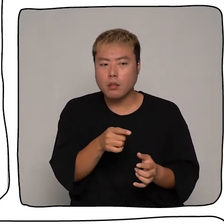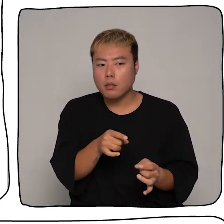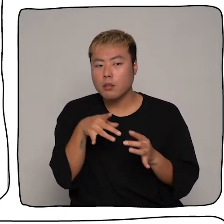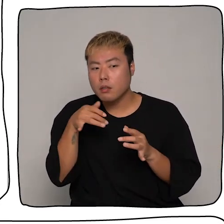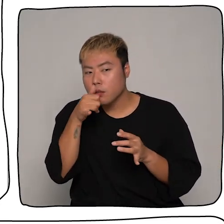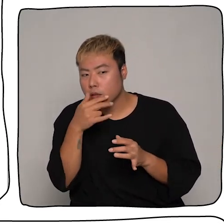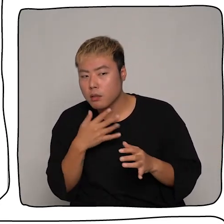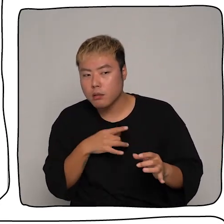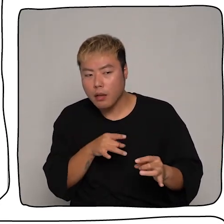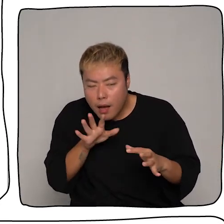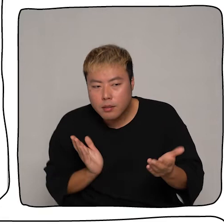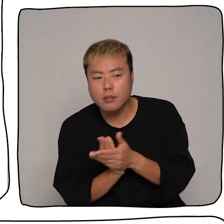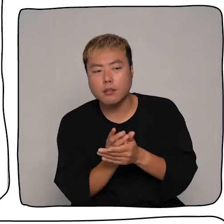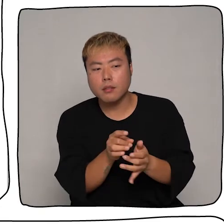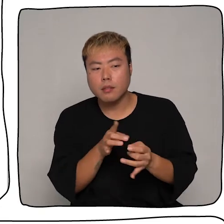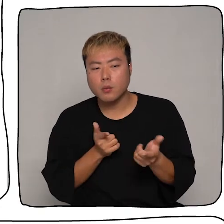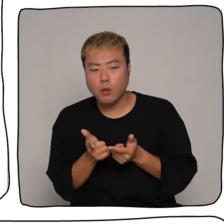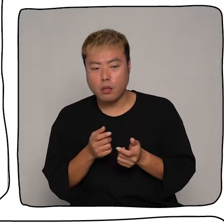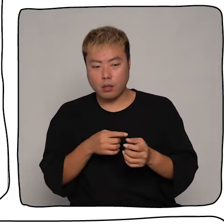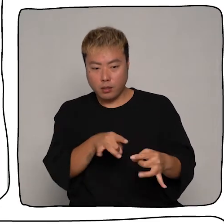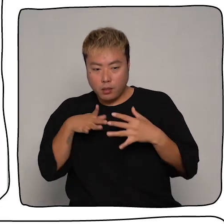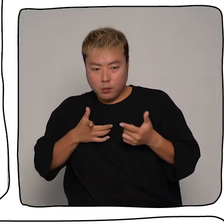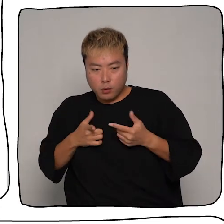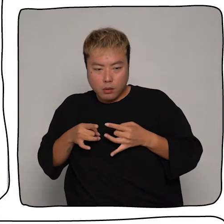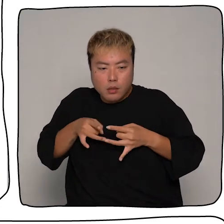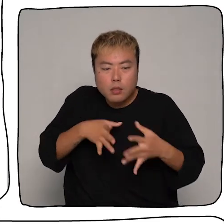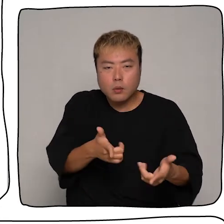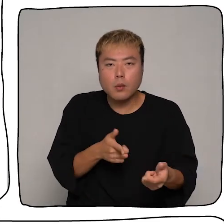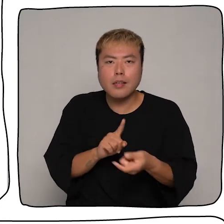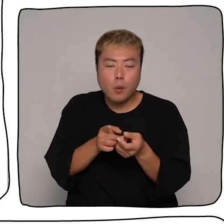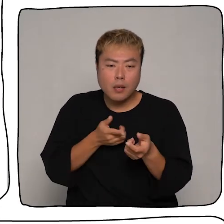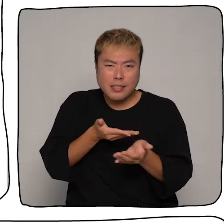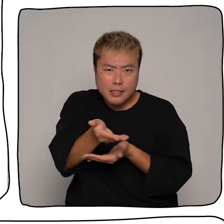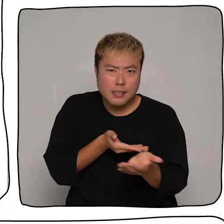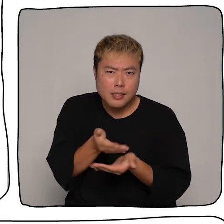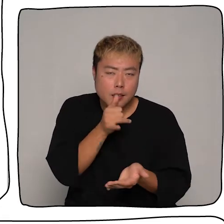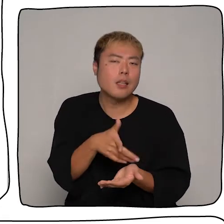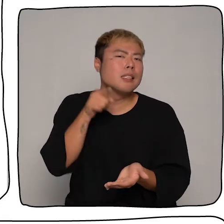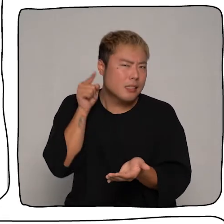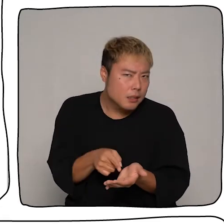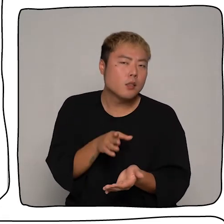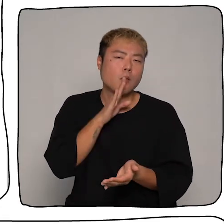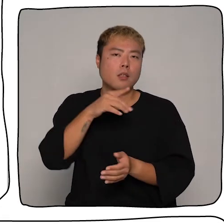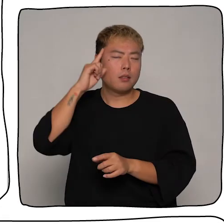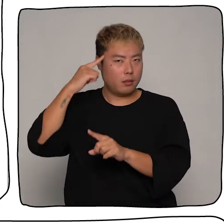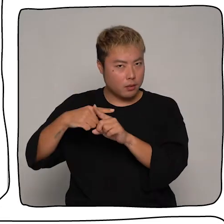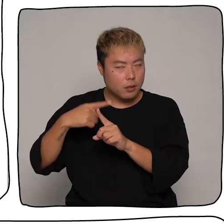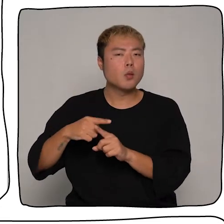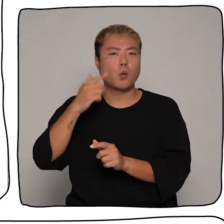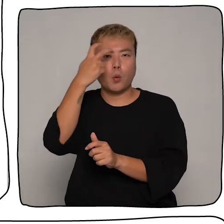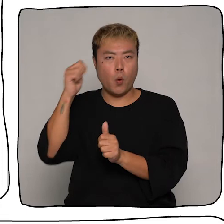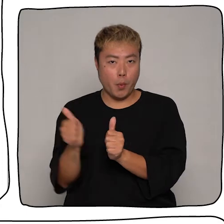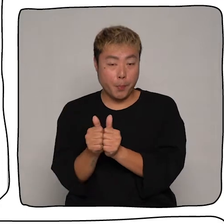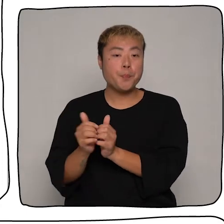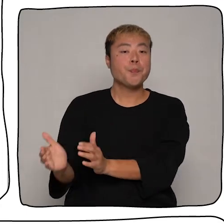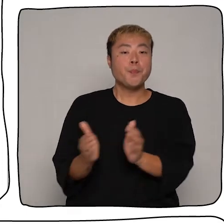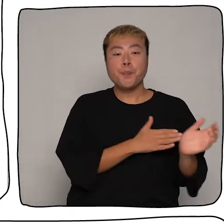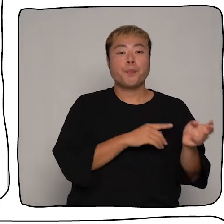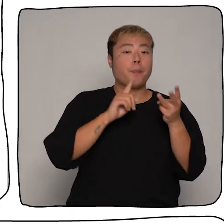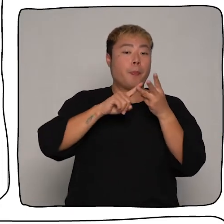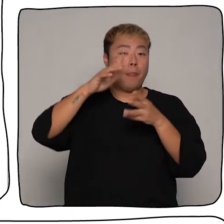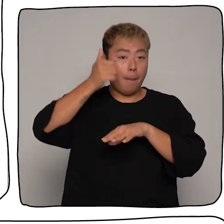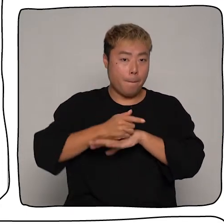is indispensable for good care. That characteristic is trust. As I